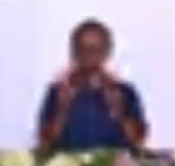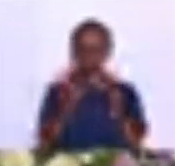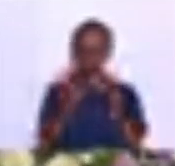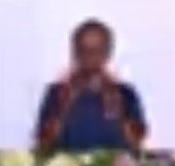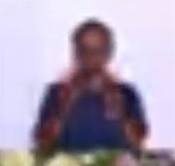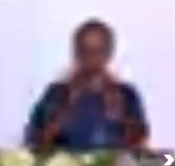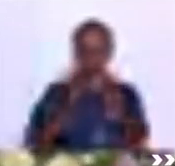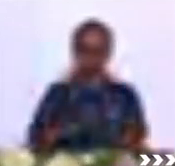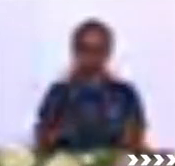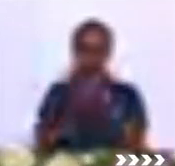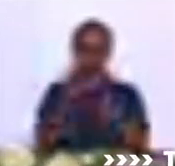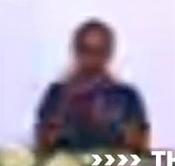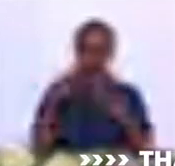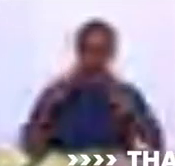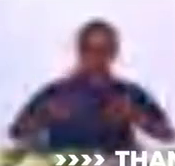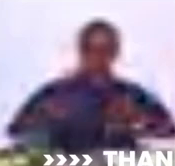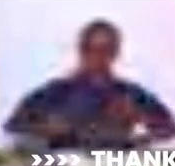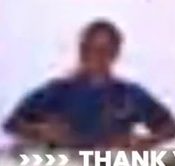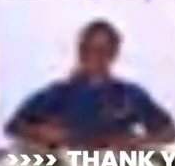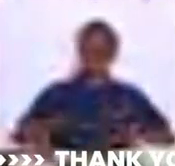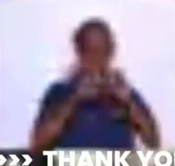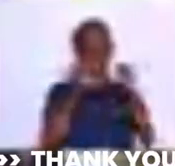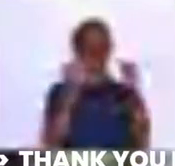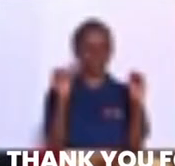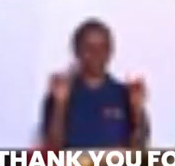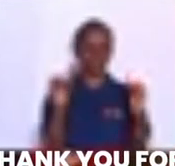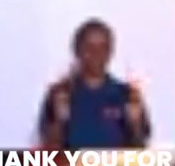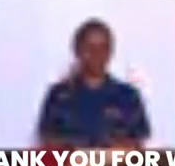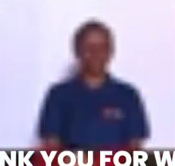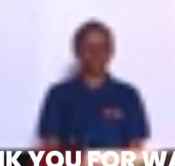don't support your dress code.